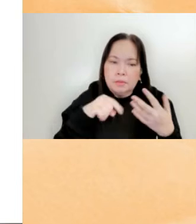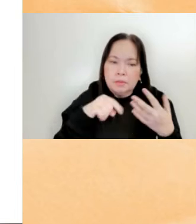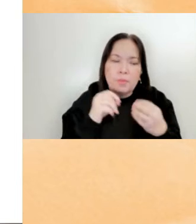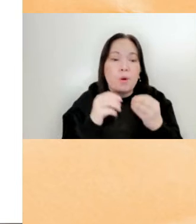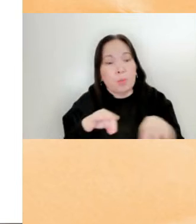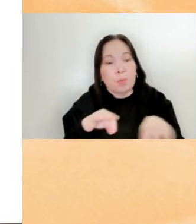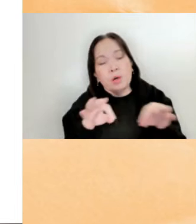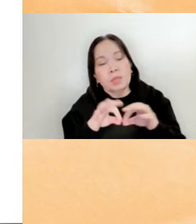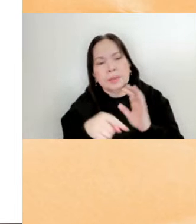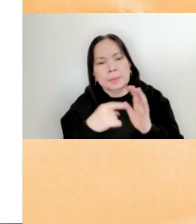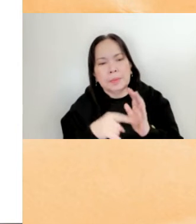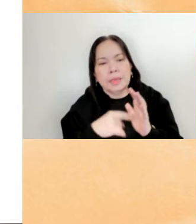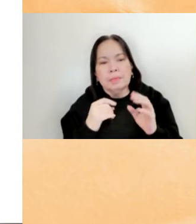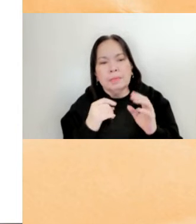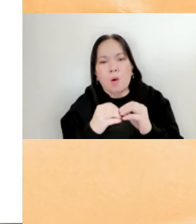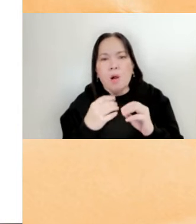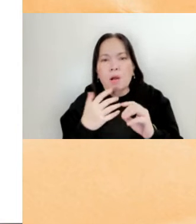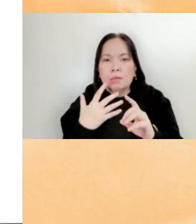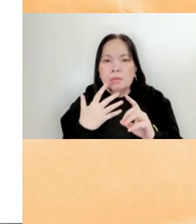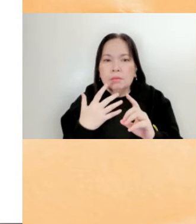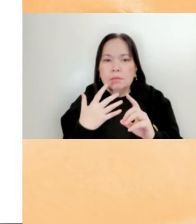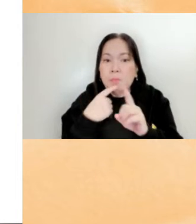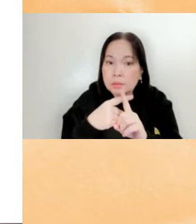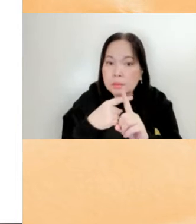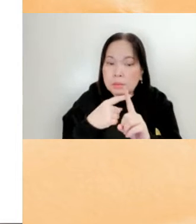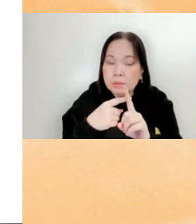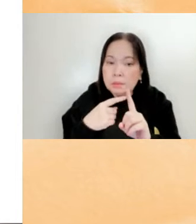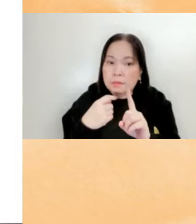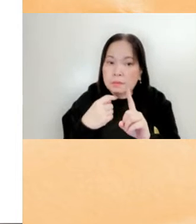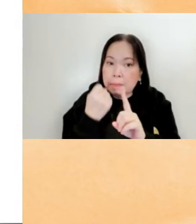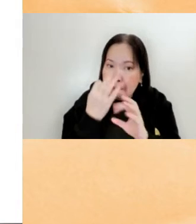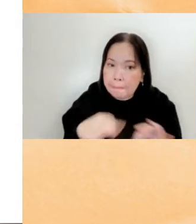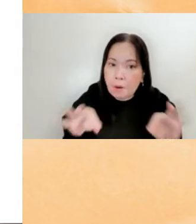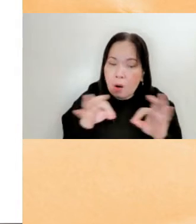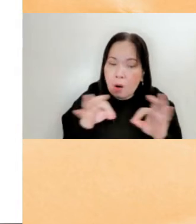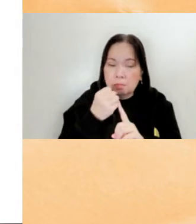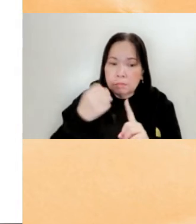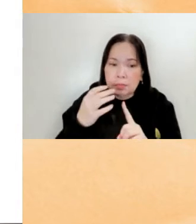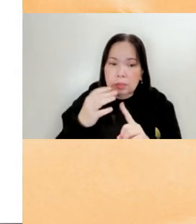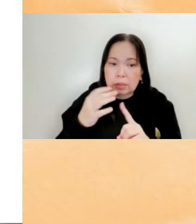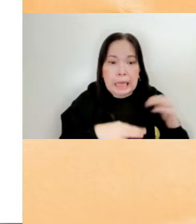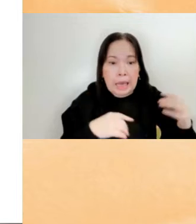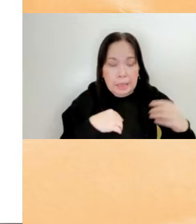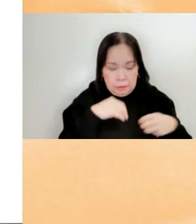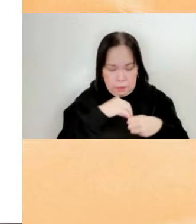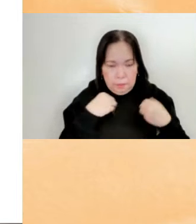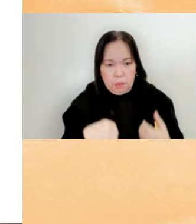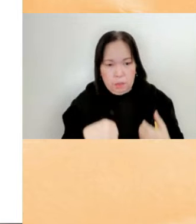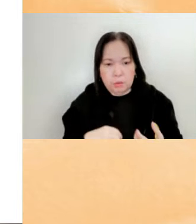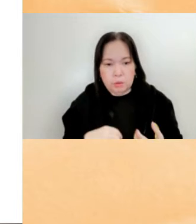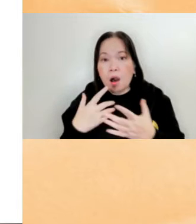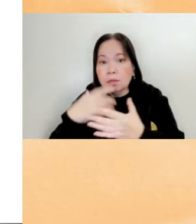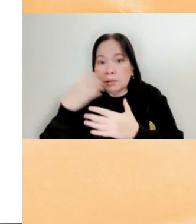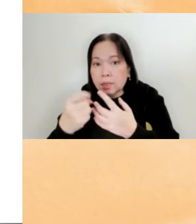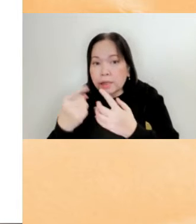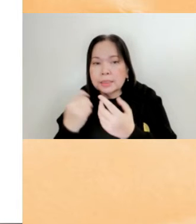be more significant than biologic factors because these factors are easier to change and may be better